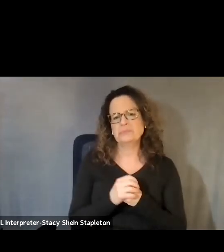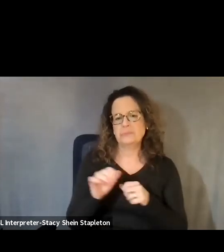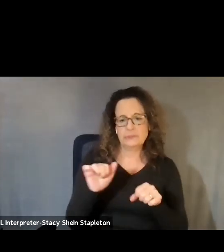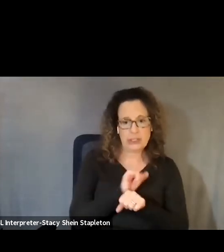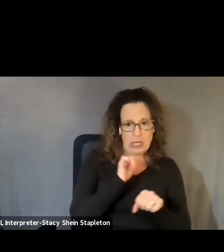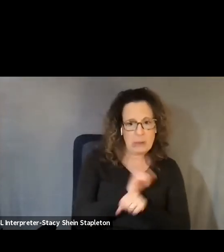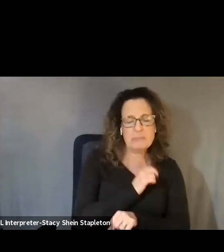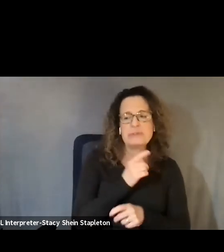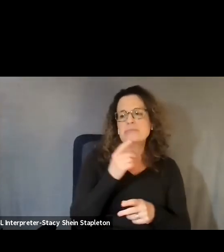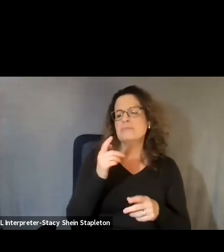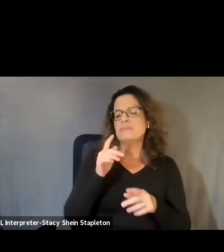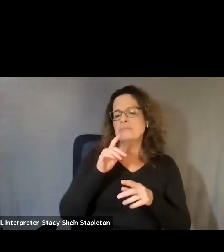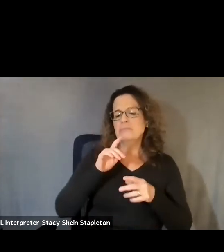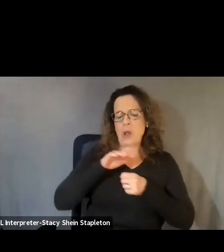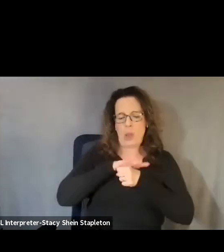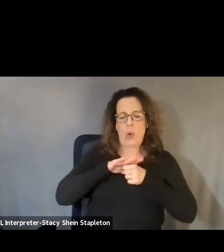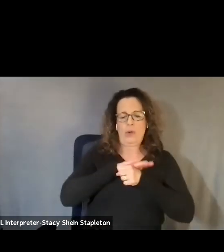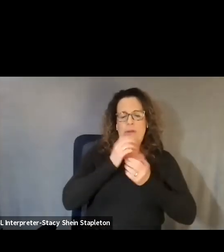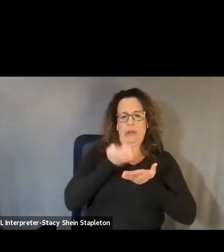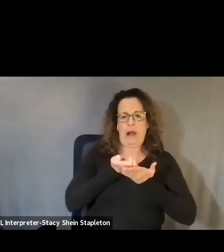jobs, our local economies,